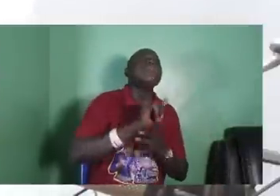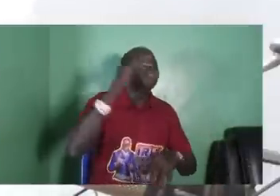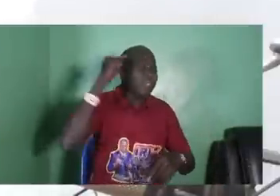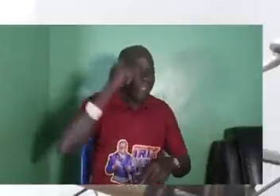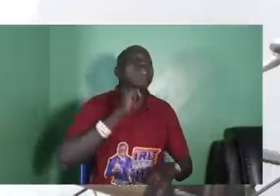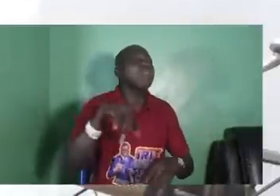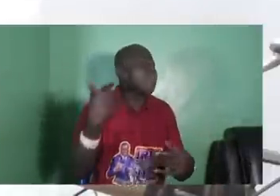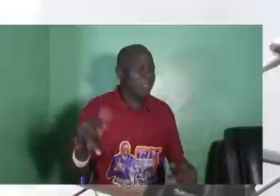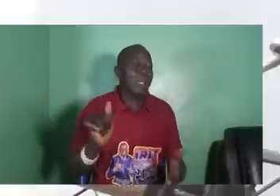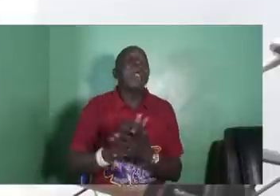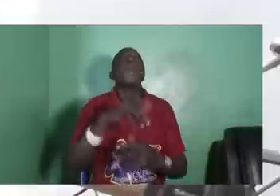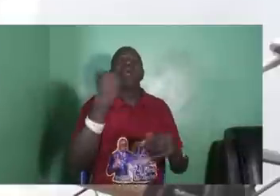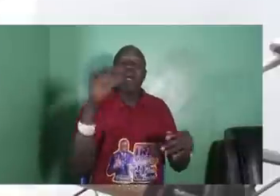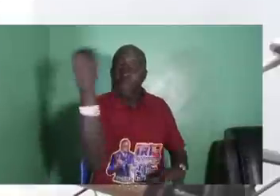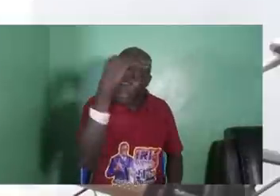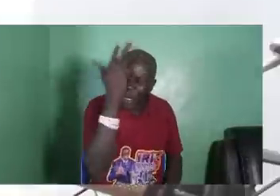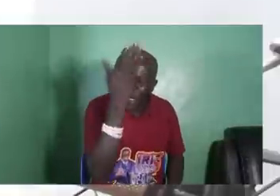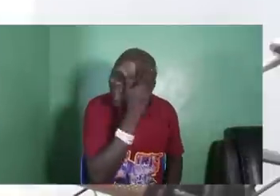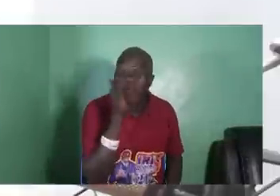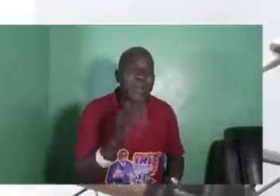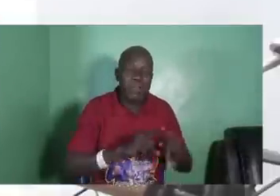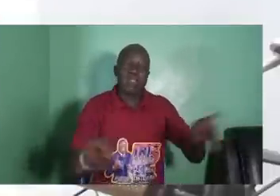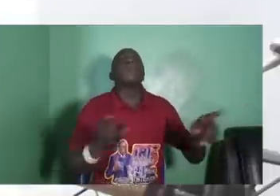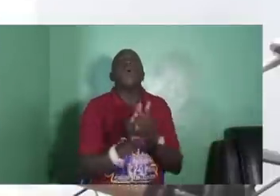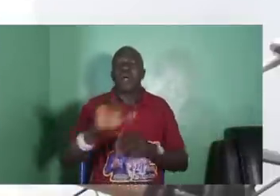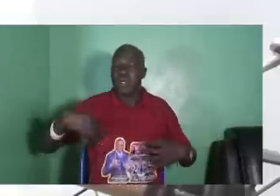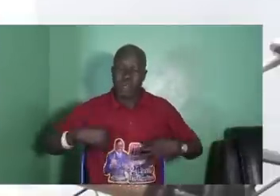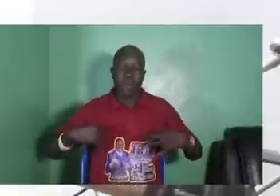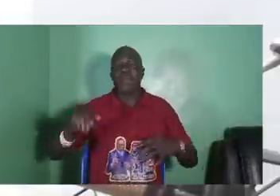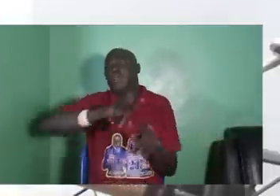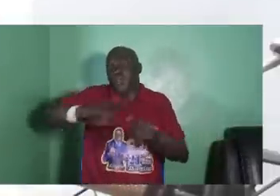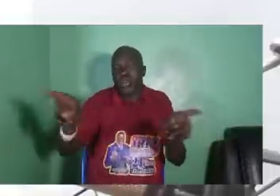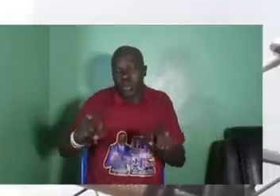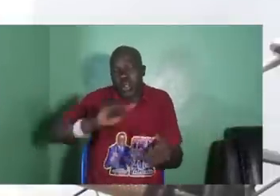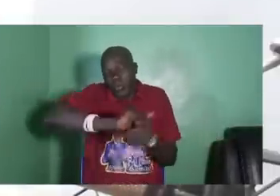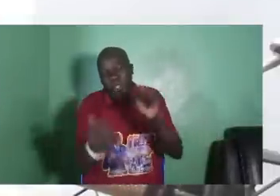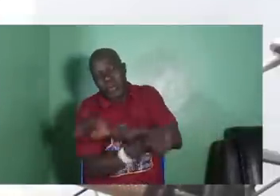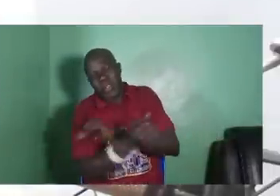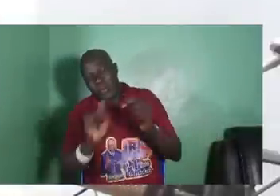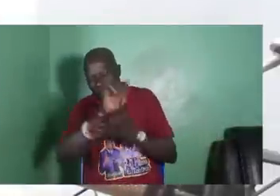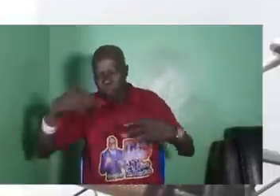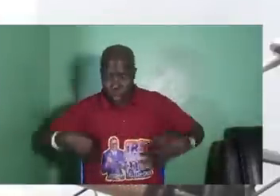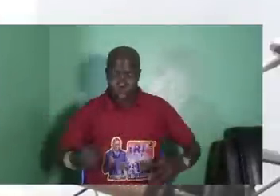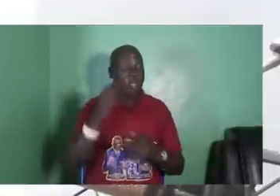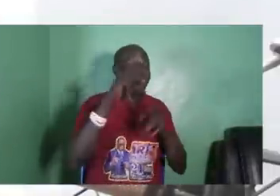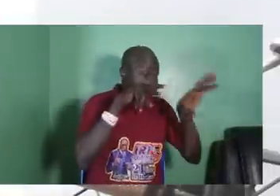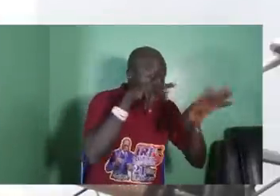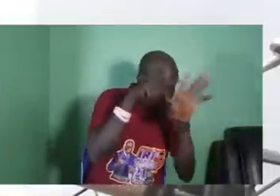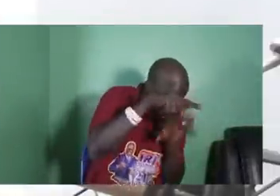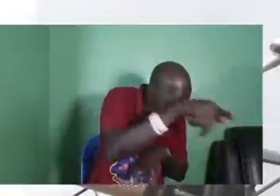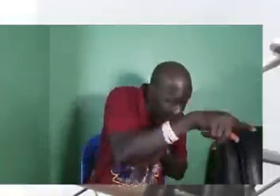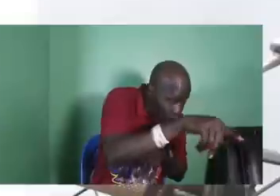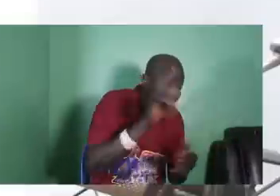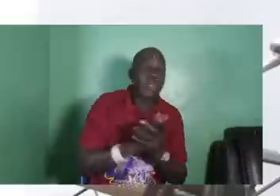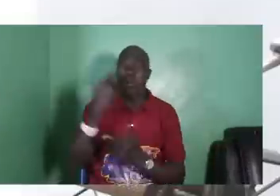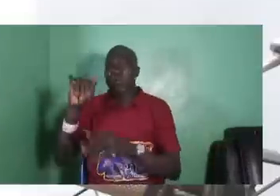kan they are nothing o le lo akati fo they can use their different style and wear different they use different rapper o ba foju di won eh if you are the